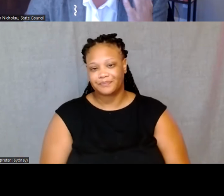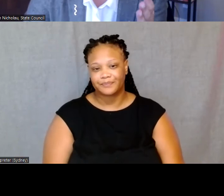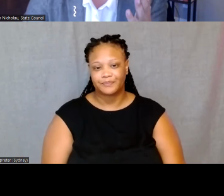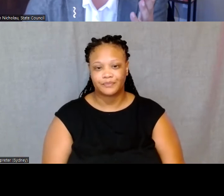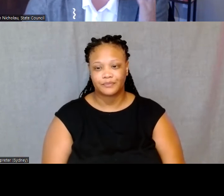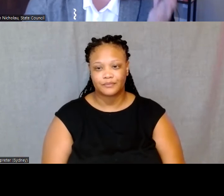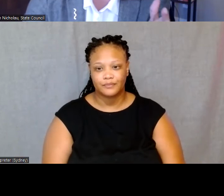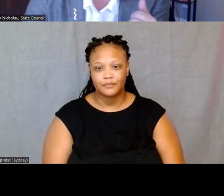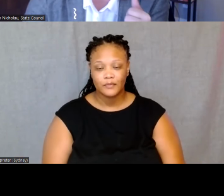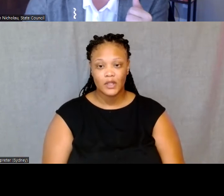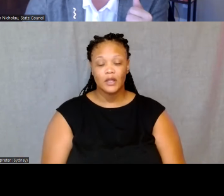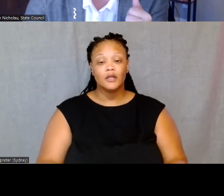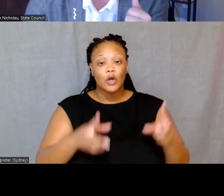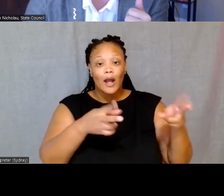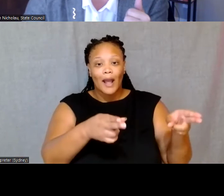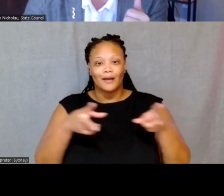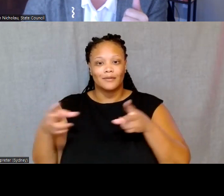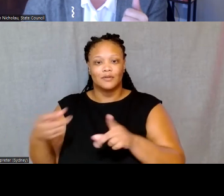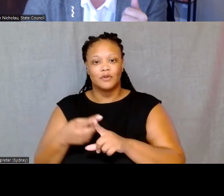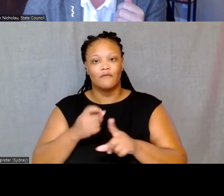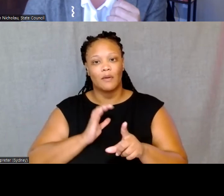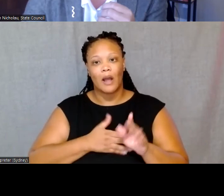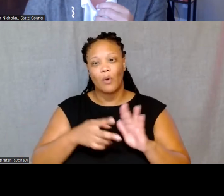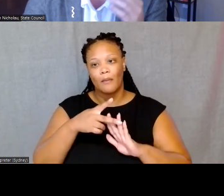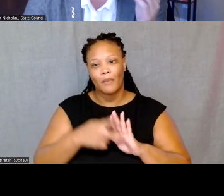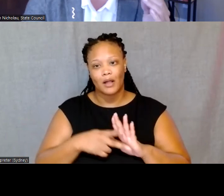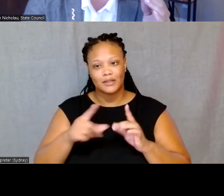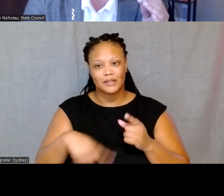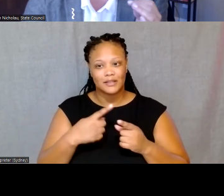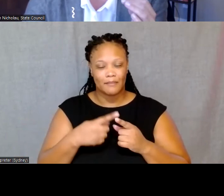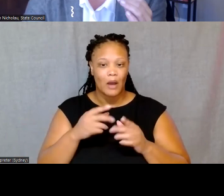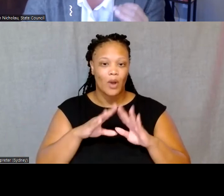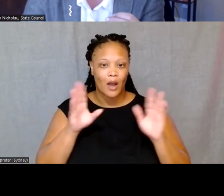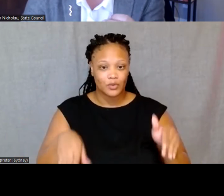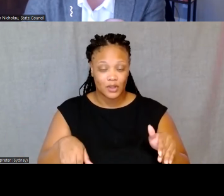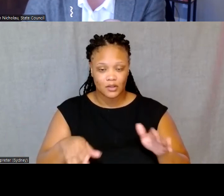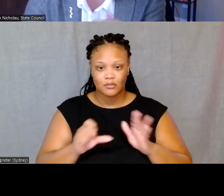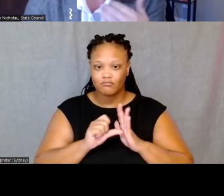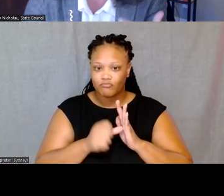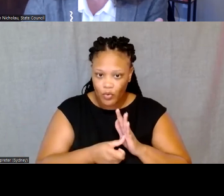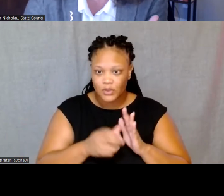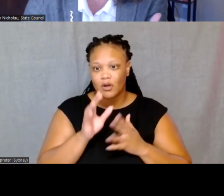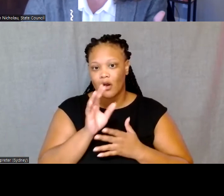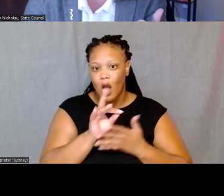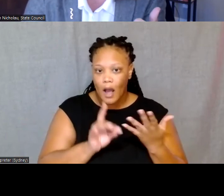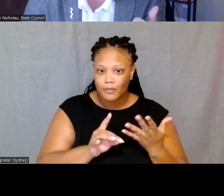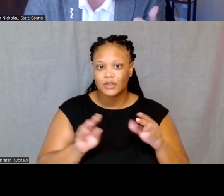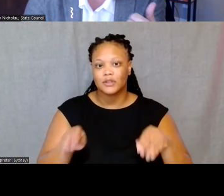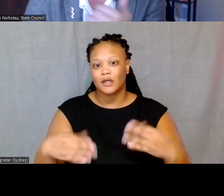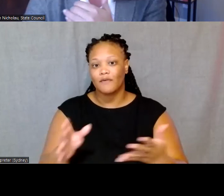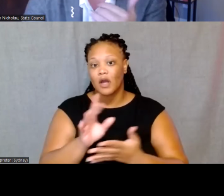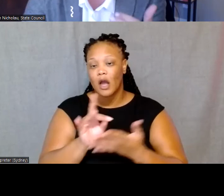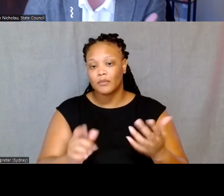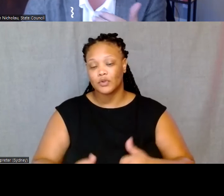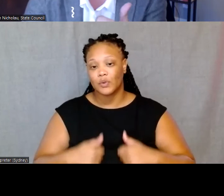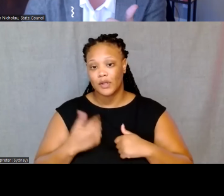of our policy priorities when it comes to housing. So again, it's about option and making sure that everybody has an option to live in the community,